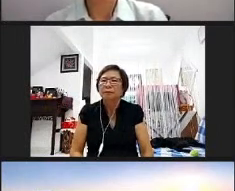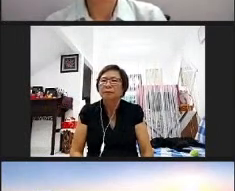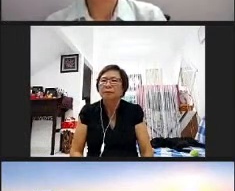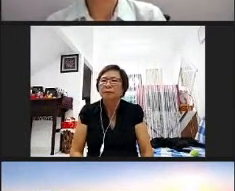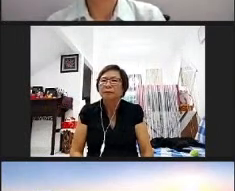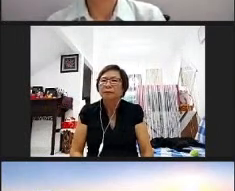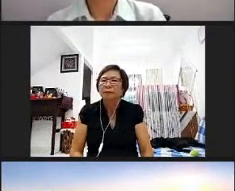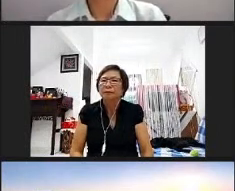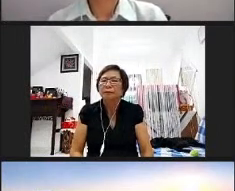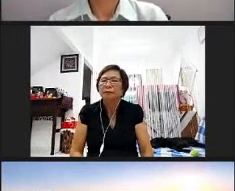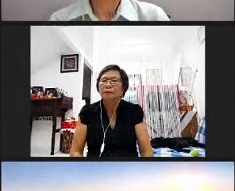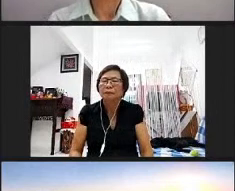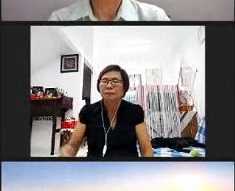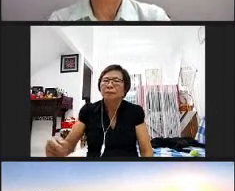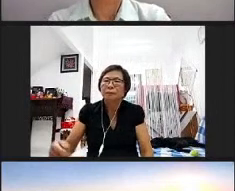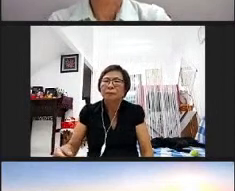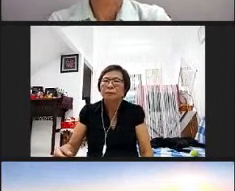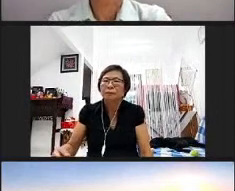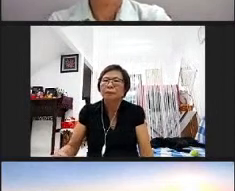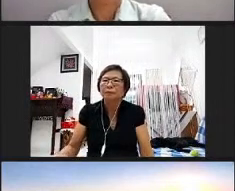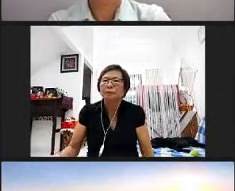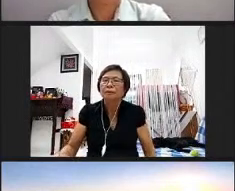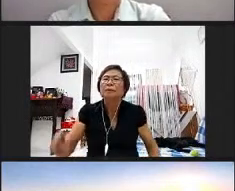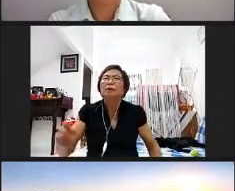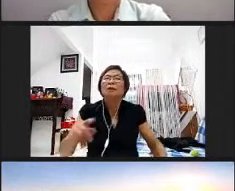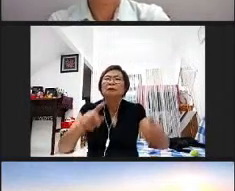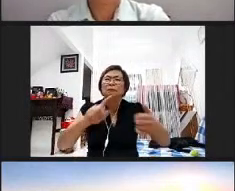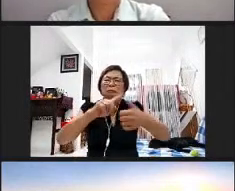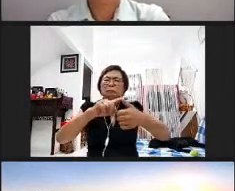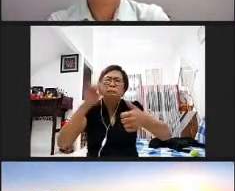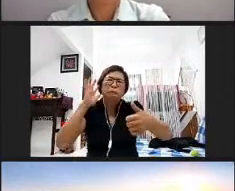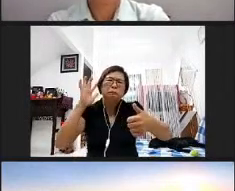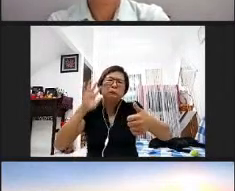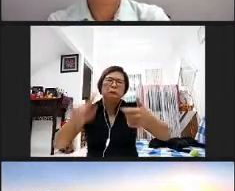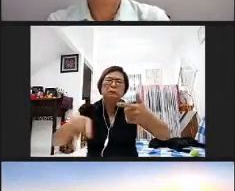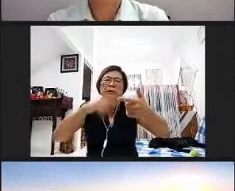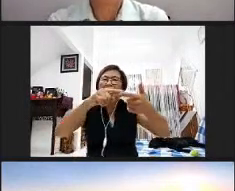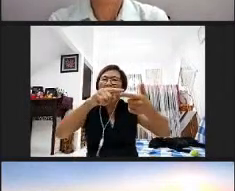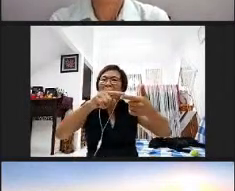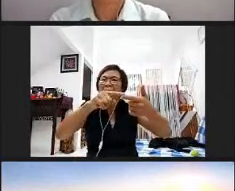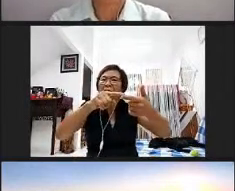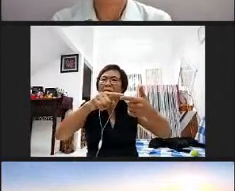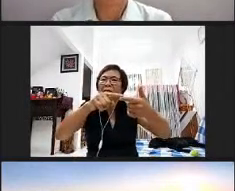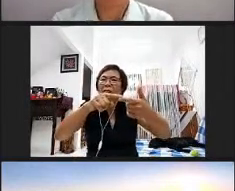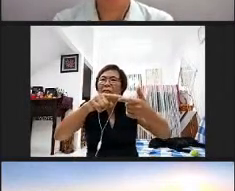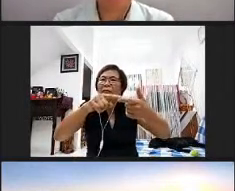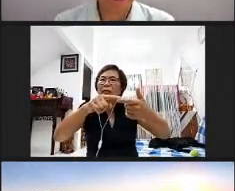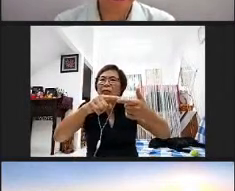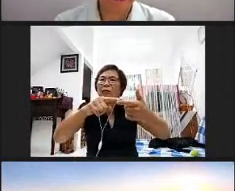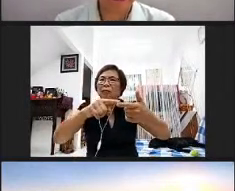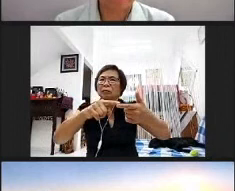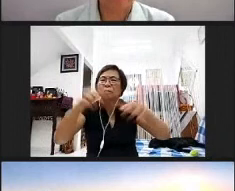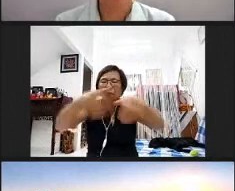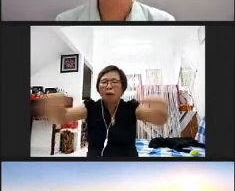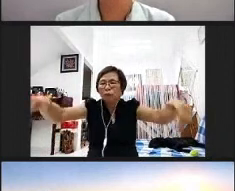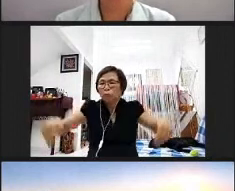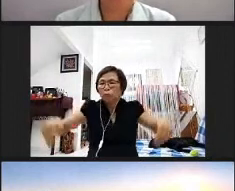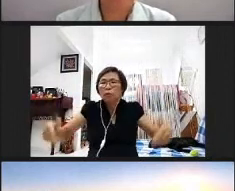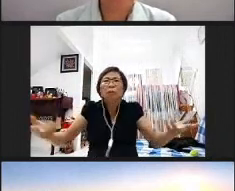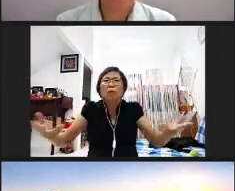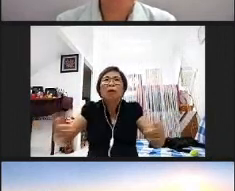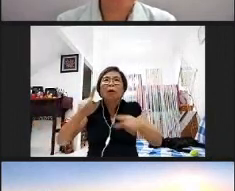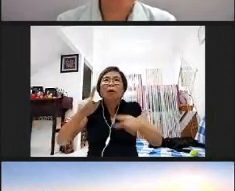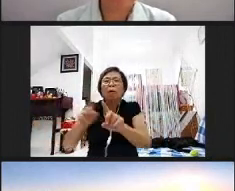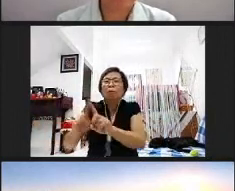us experience. The second is the impact of being isolated and